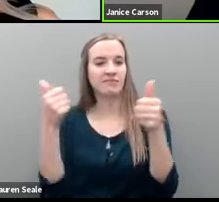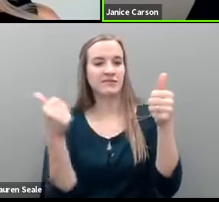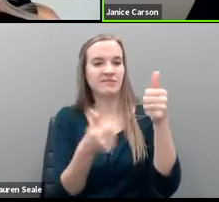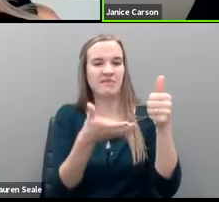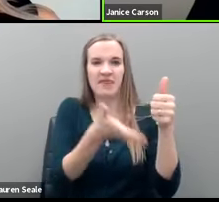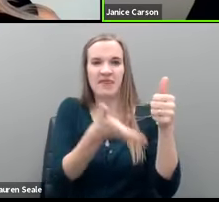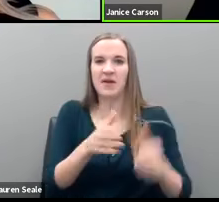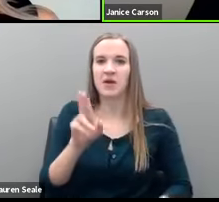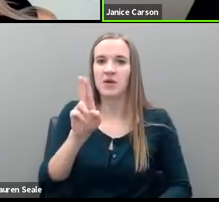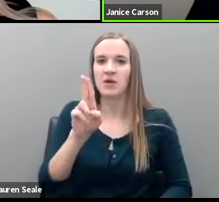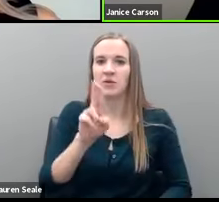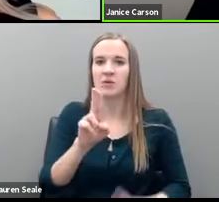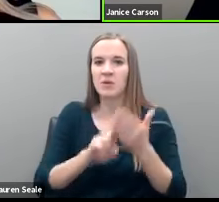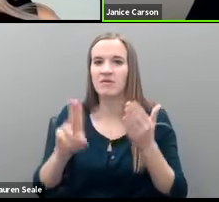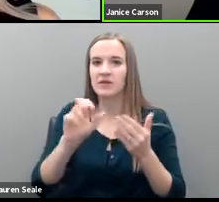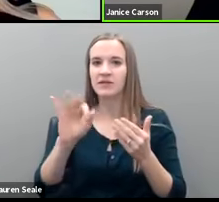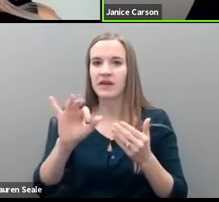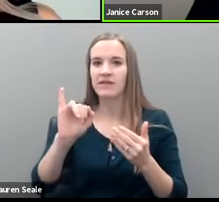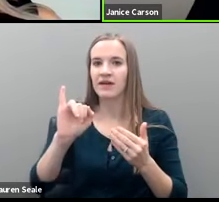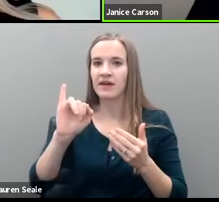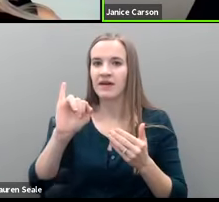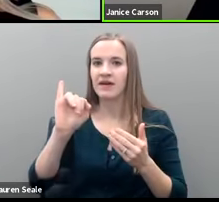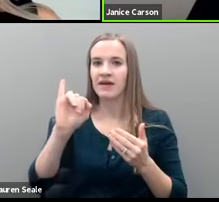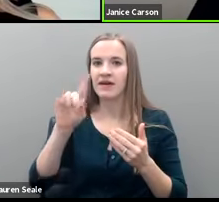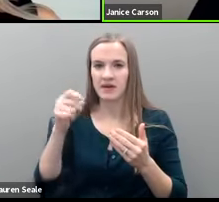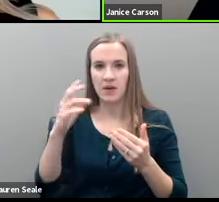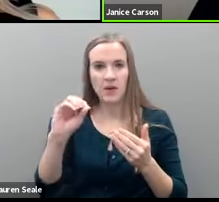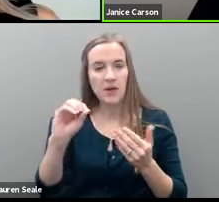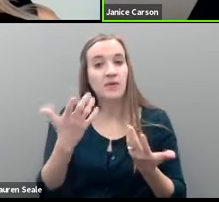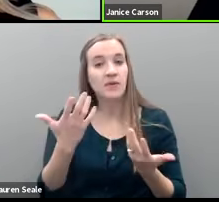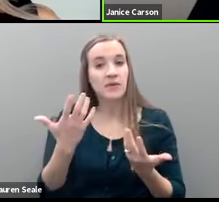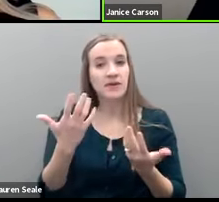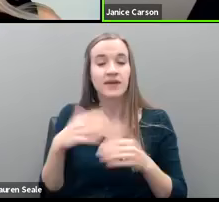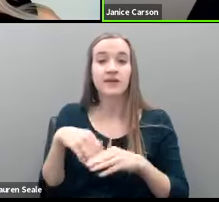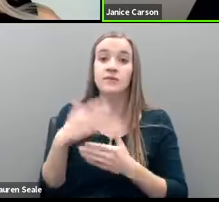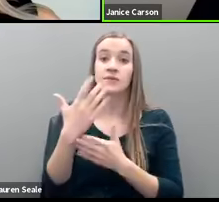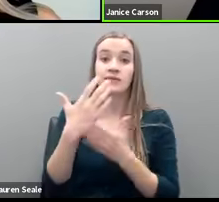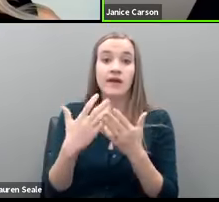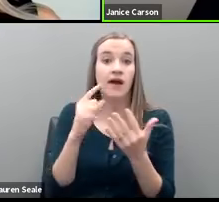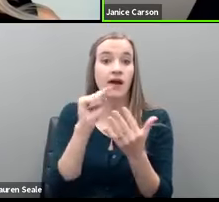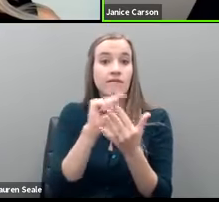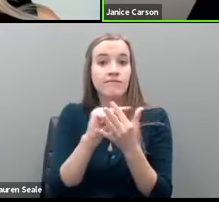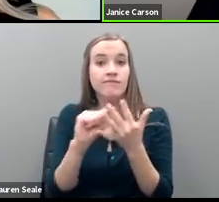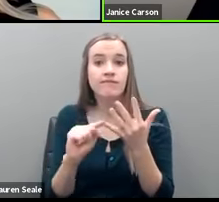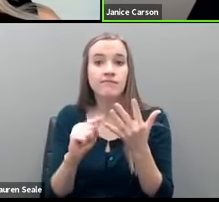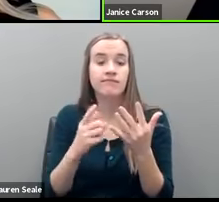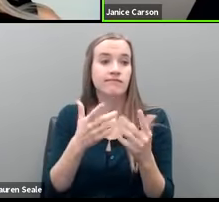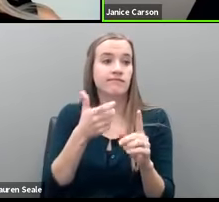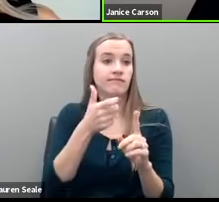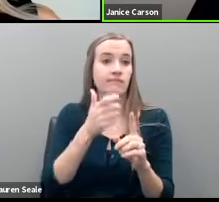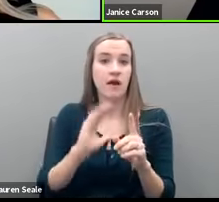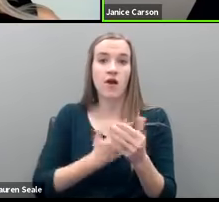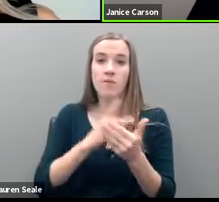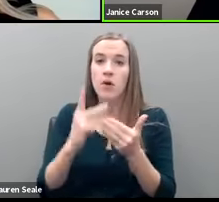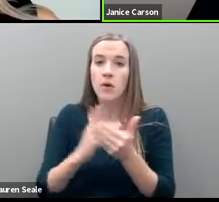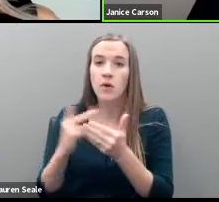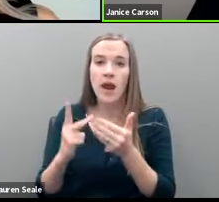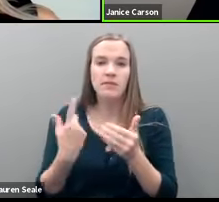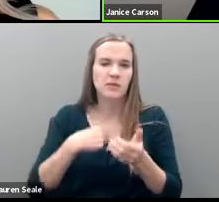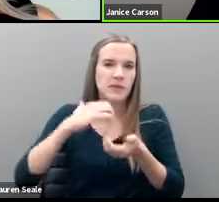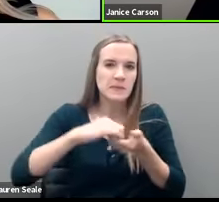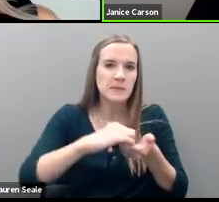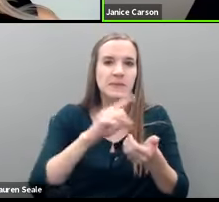some are with VR, some are with their own types of centers, CDHD, some are state level. So we all look a little